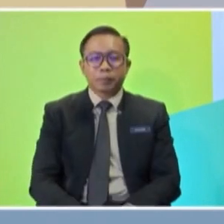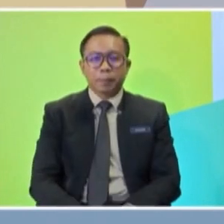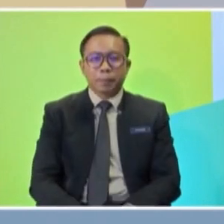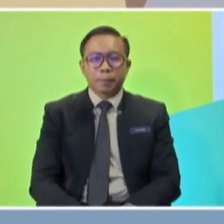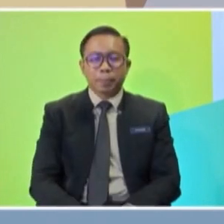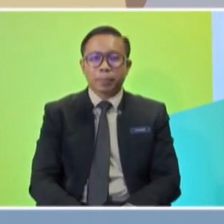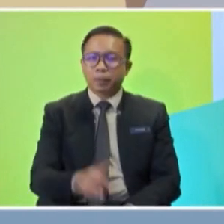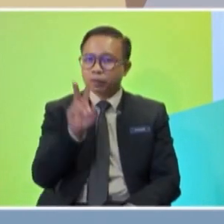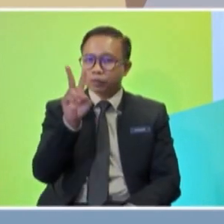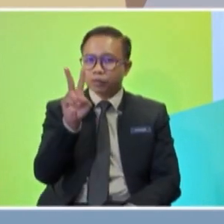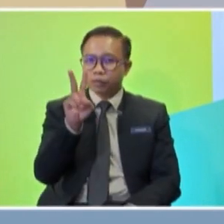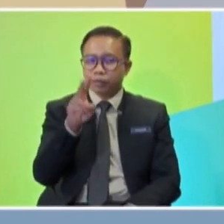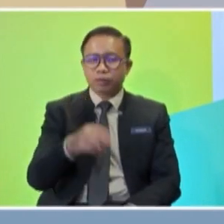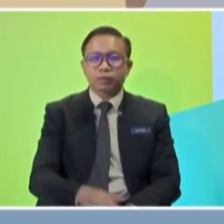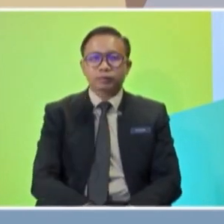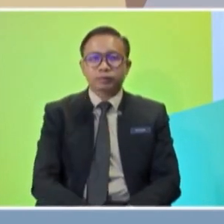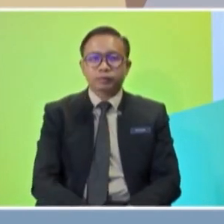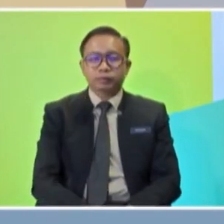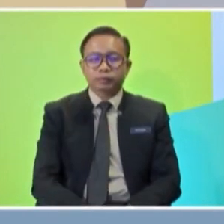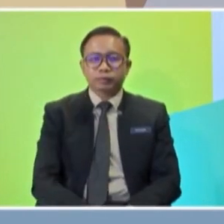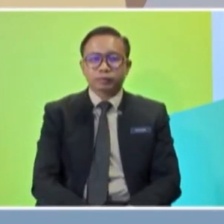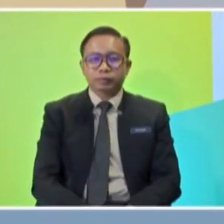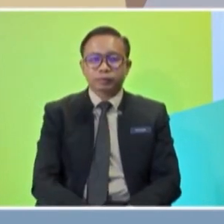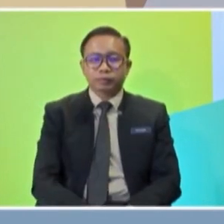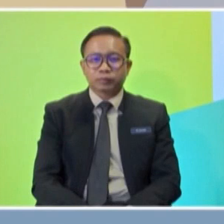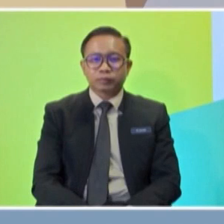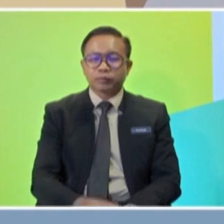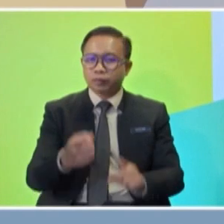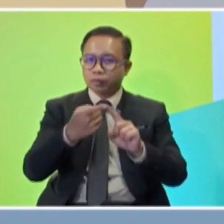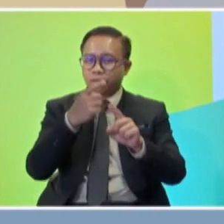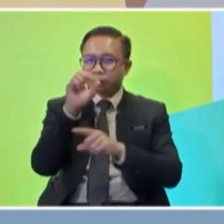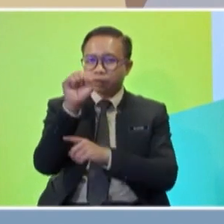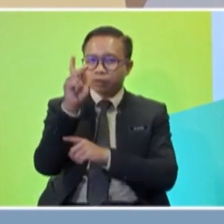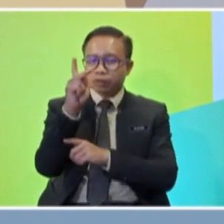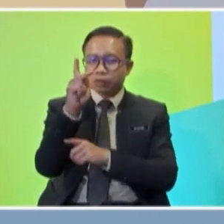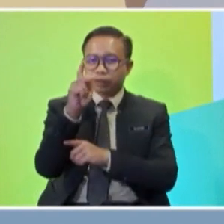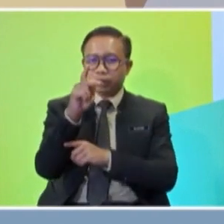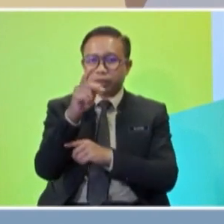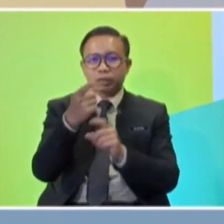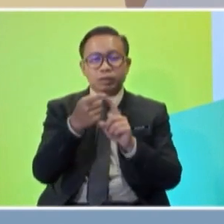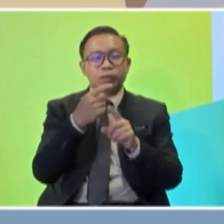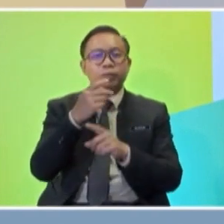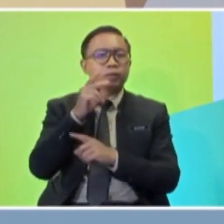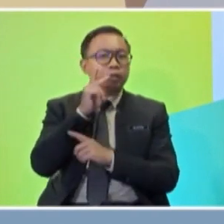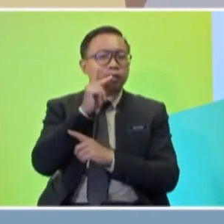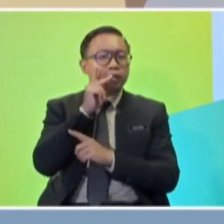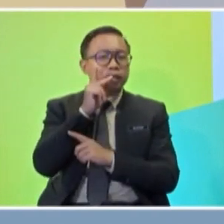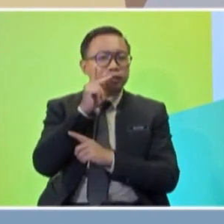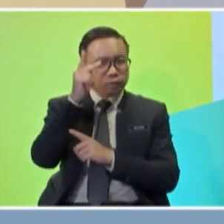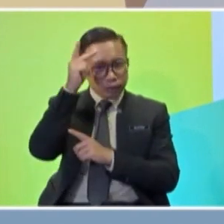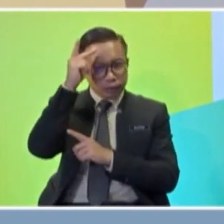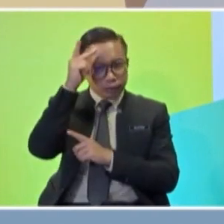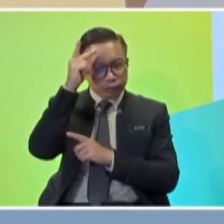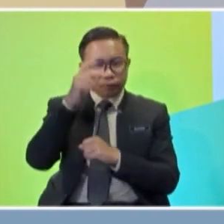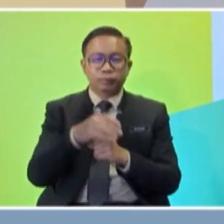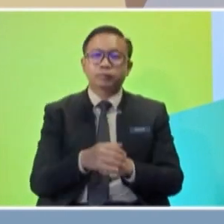Okay, the second we have Hari Warden, anak lelaki Hari Krishnan. From SK Ibrahim Sungai Petani Kedah. Hi Hari. Hi